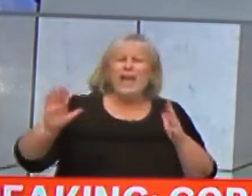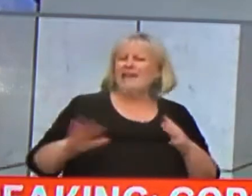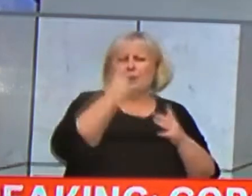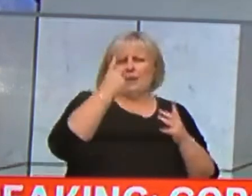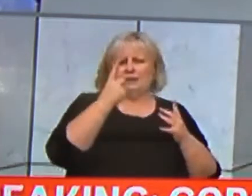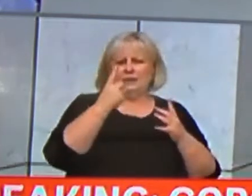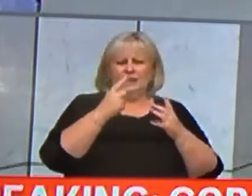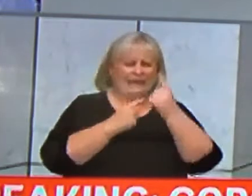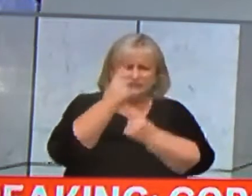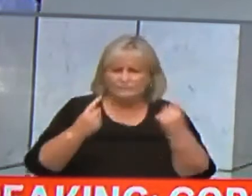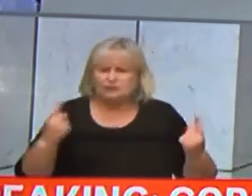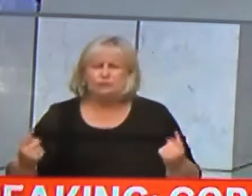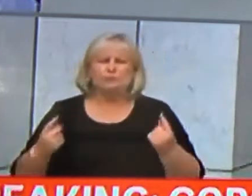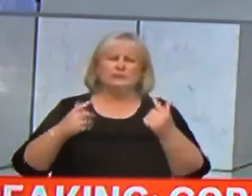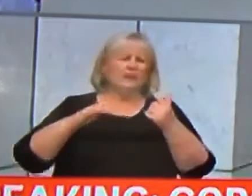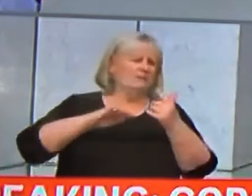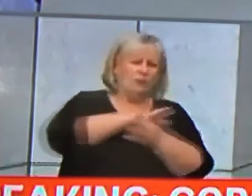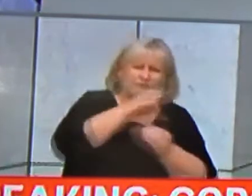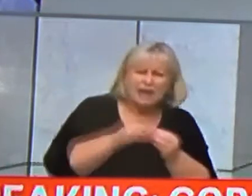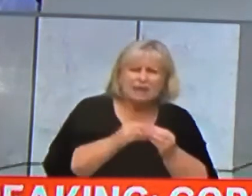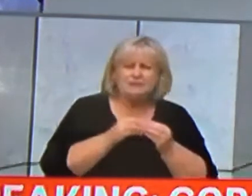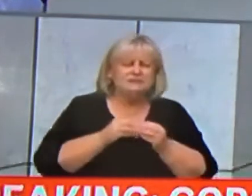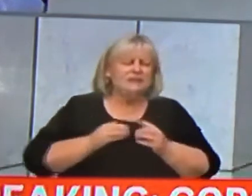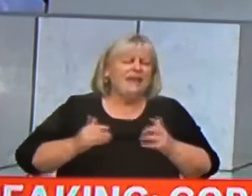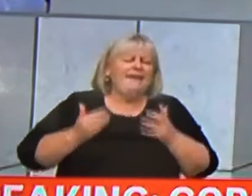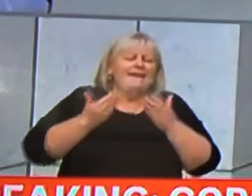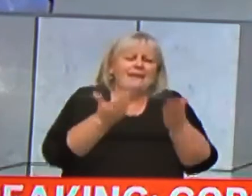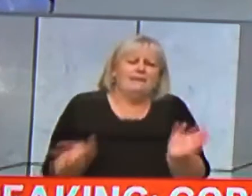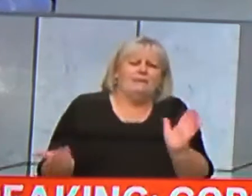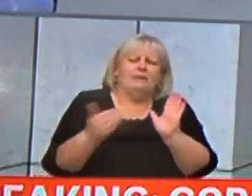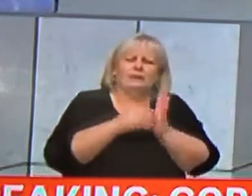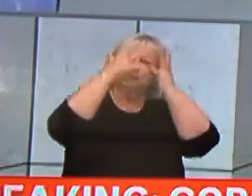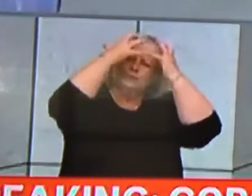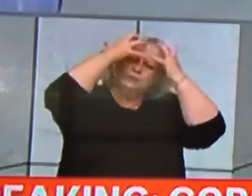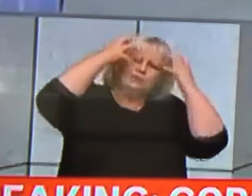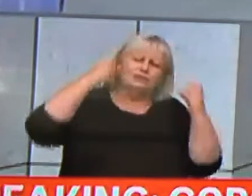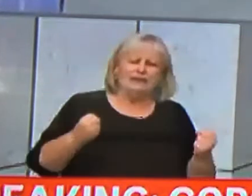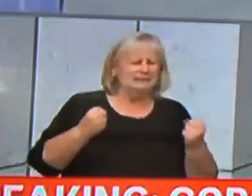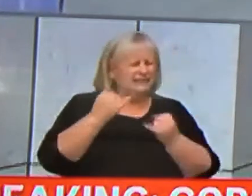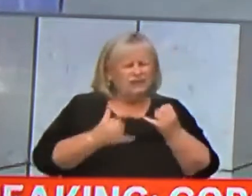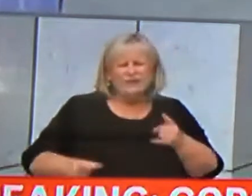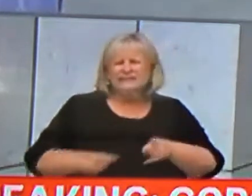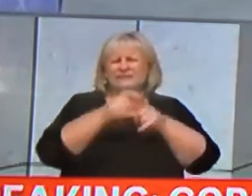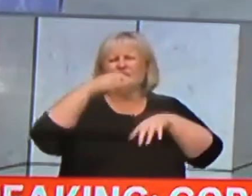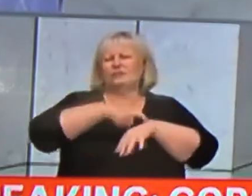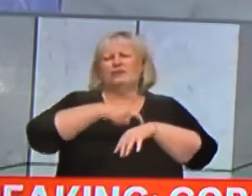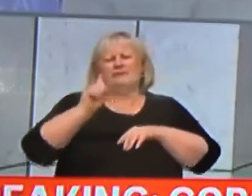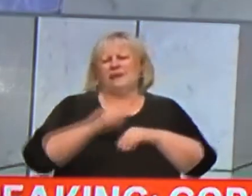for families, and the stresses that it can place upon them at the most difficult of times.